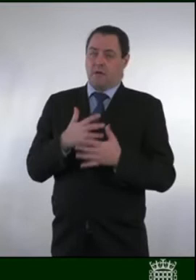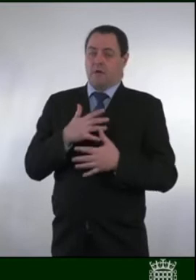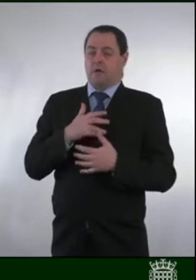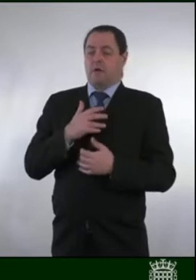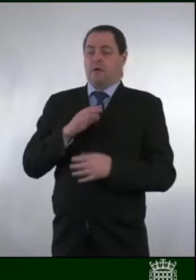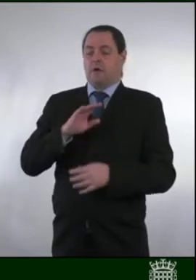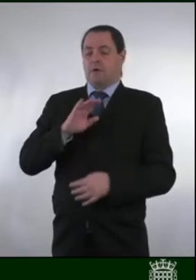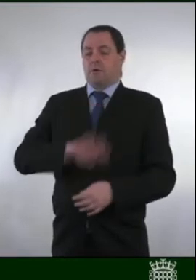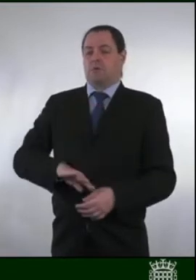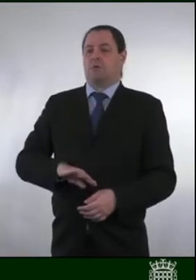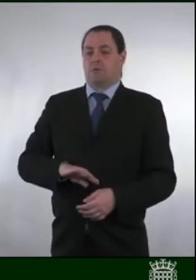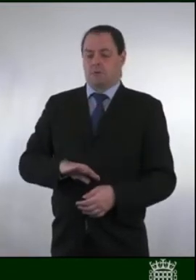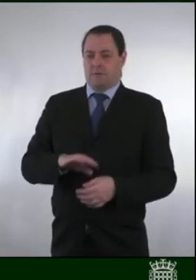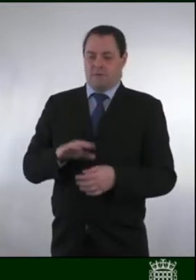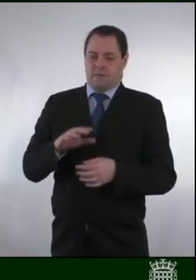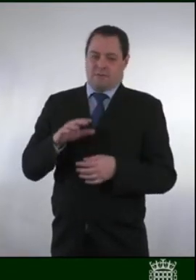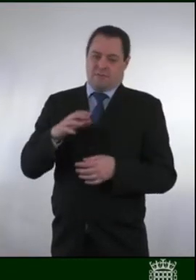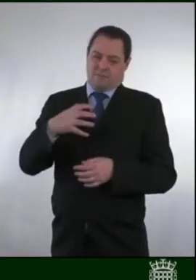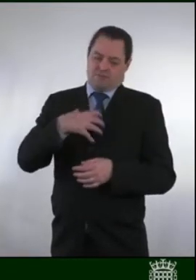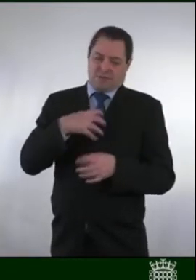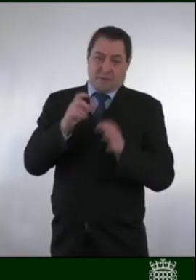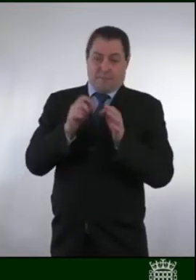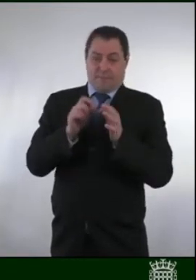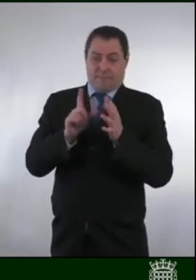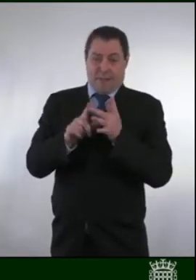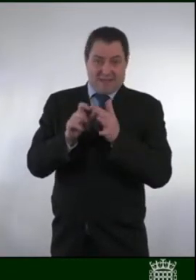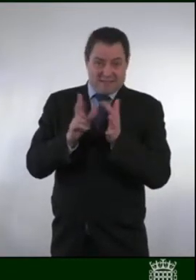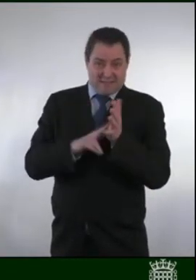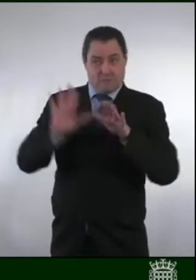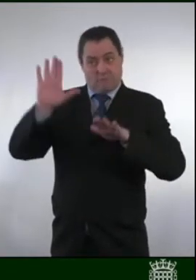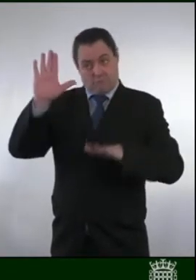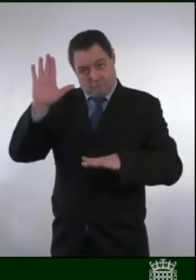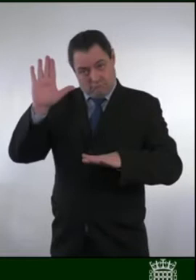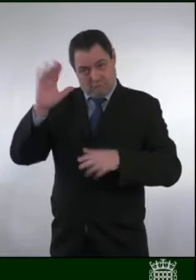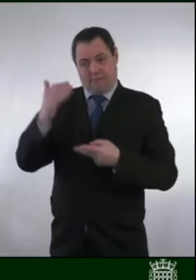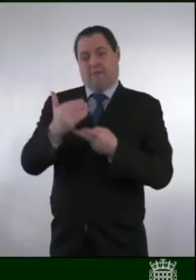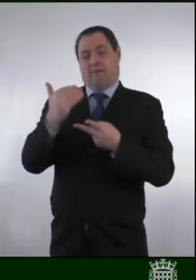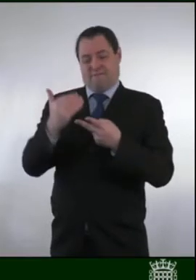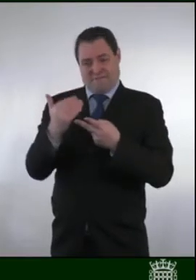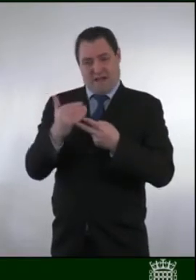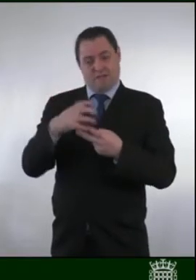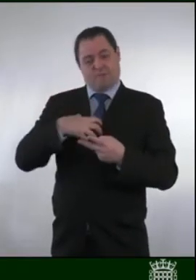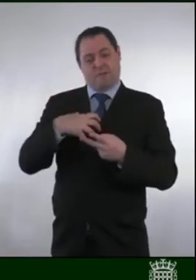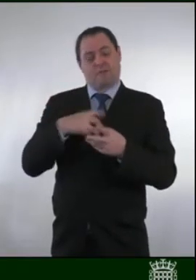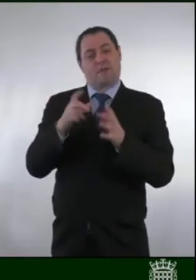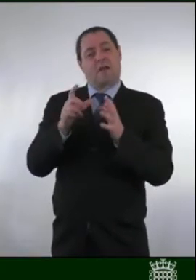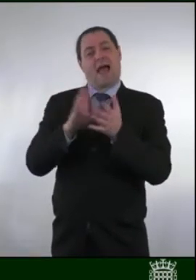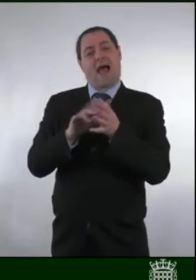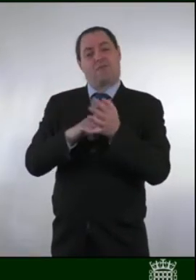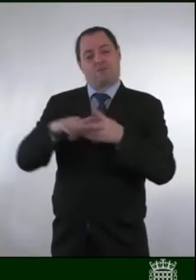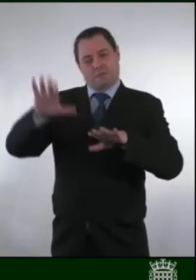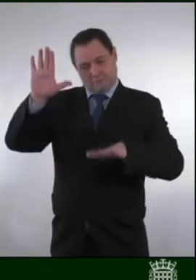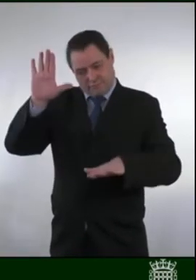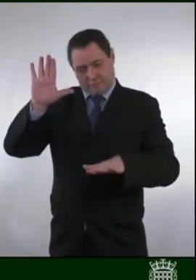Biden and Vice President Kamala Harris are sworn into office. The democratic removal of Donald Trump gives